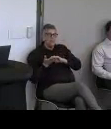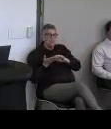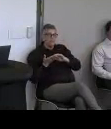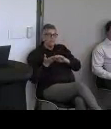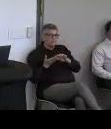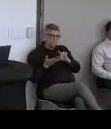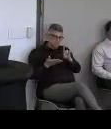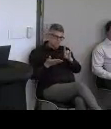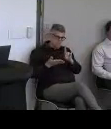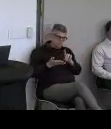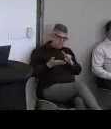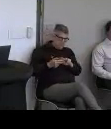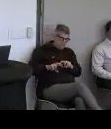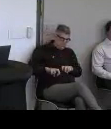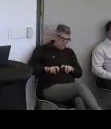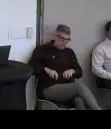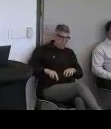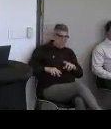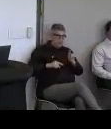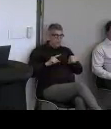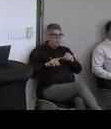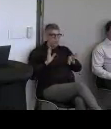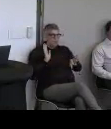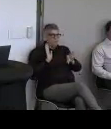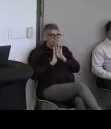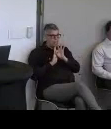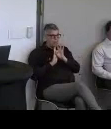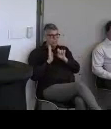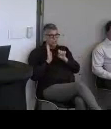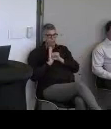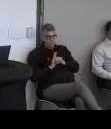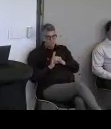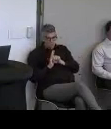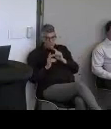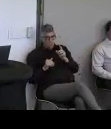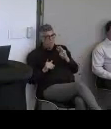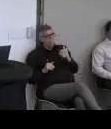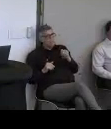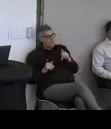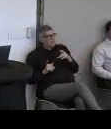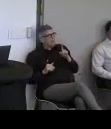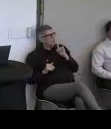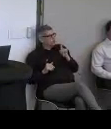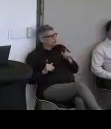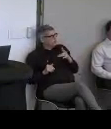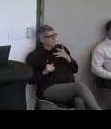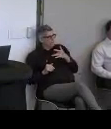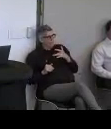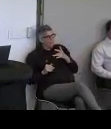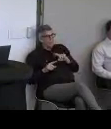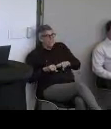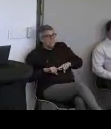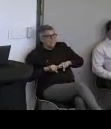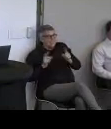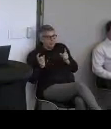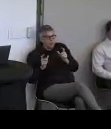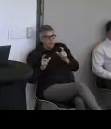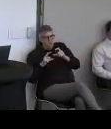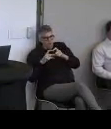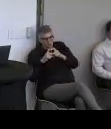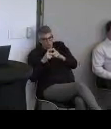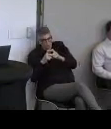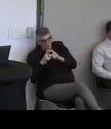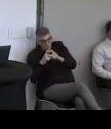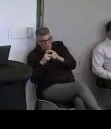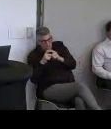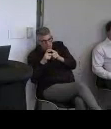which means when we choose symbols for a map, we make sure they feel different. On some embossers, a small solid square feels exactly the